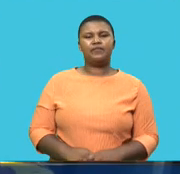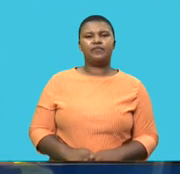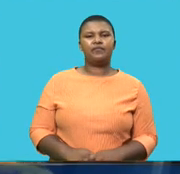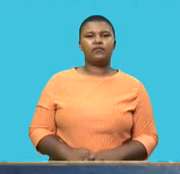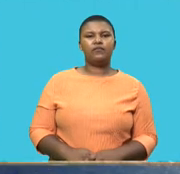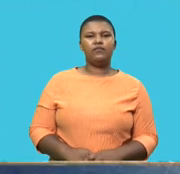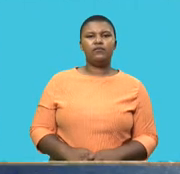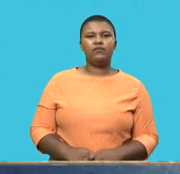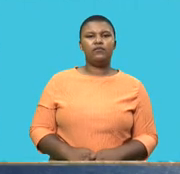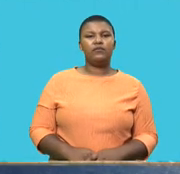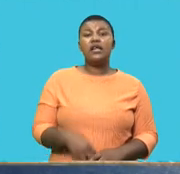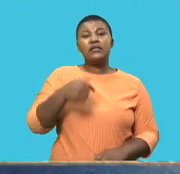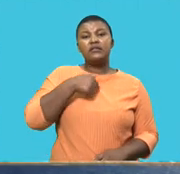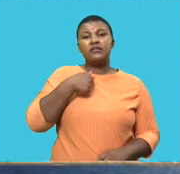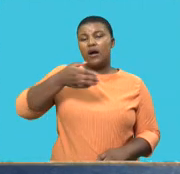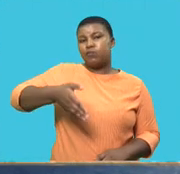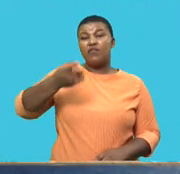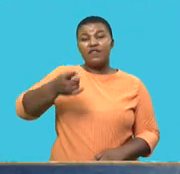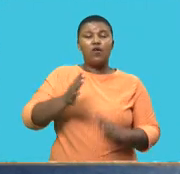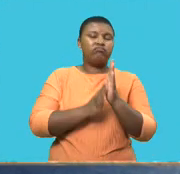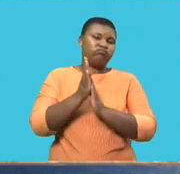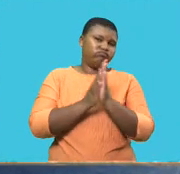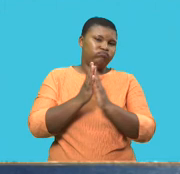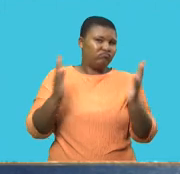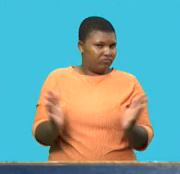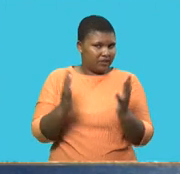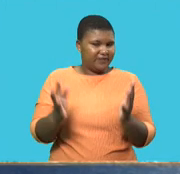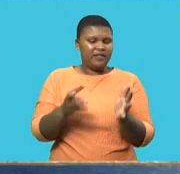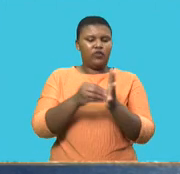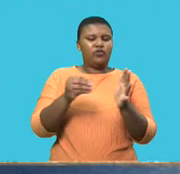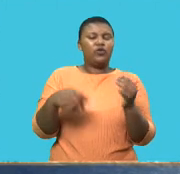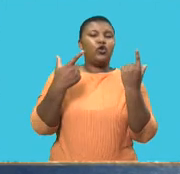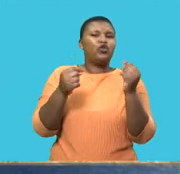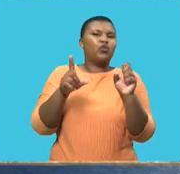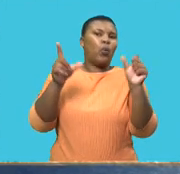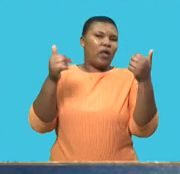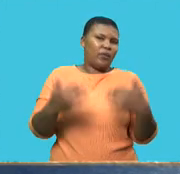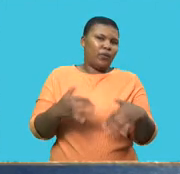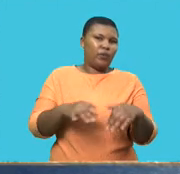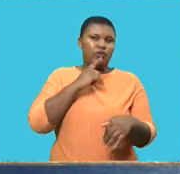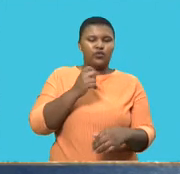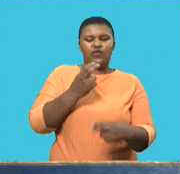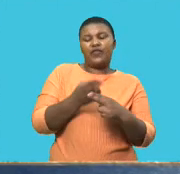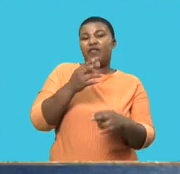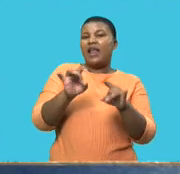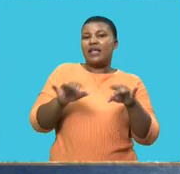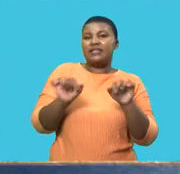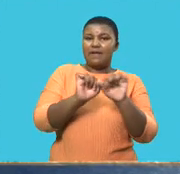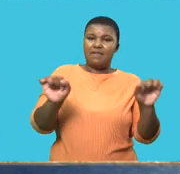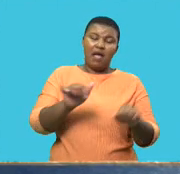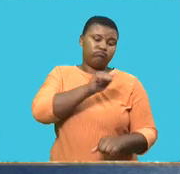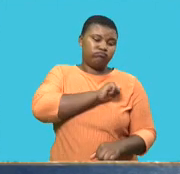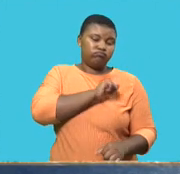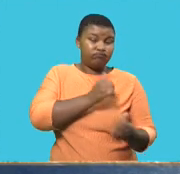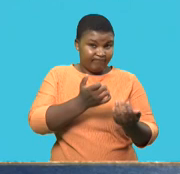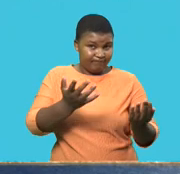here to motivate and encourage students to do well in their finals. That's basically why